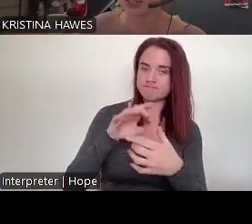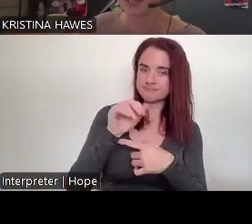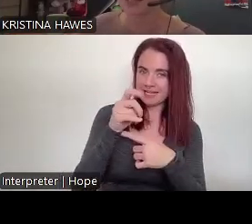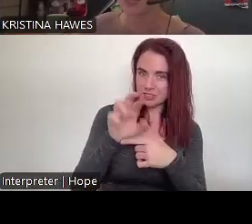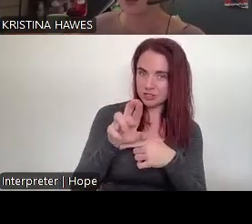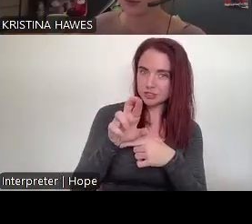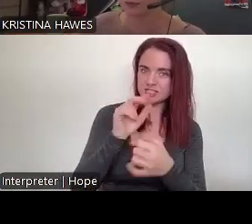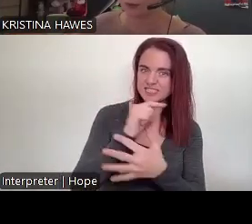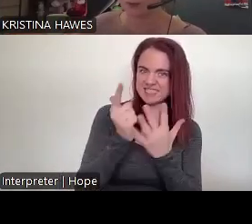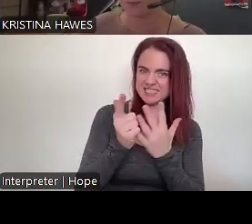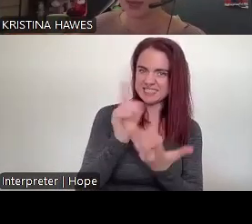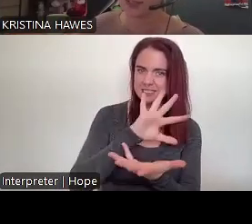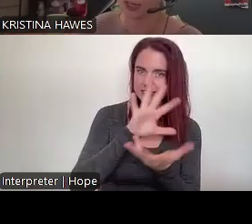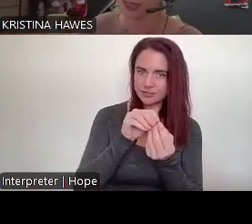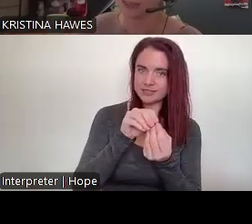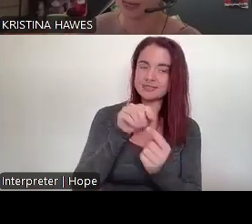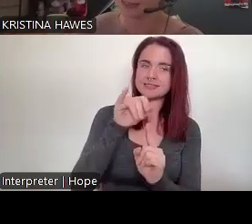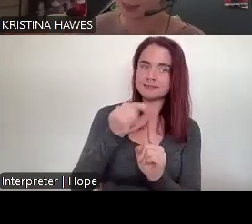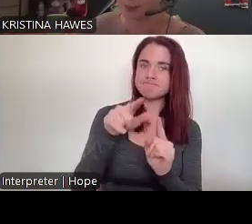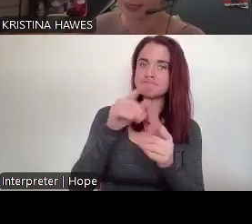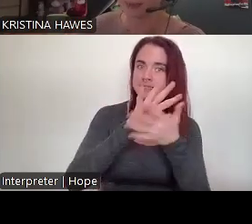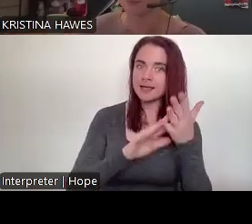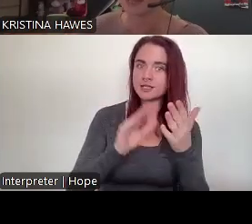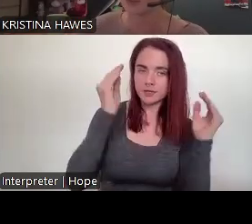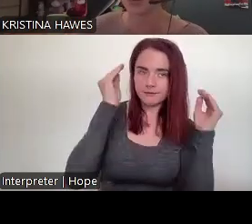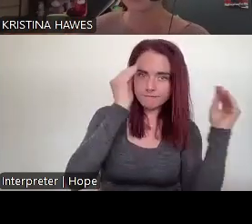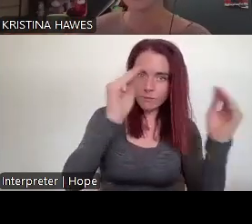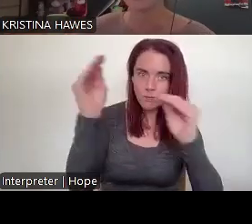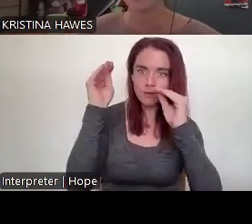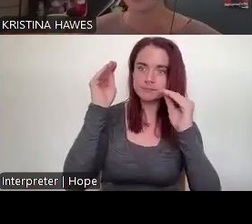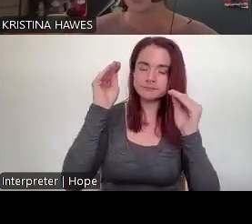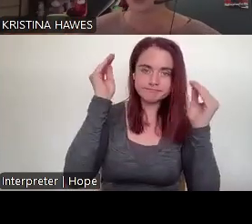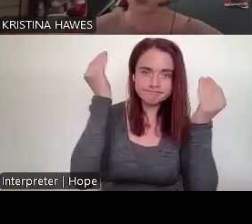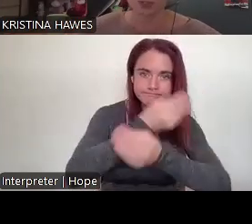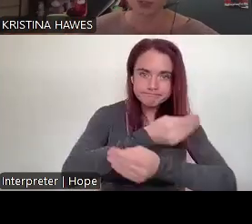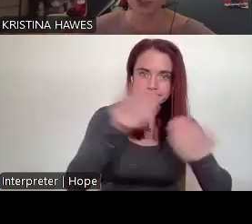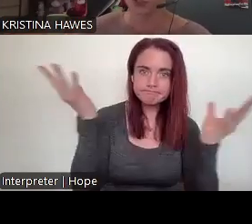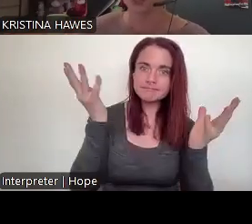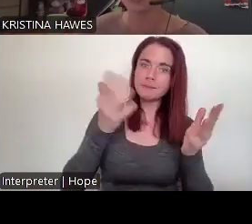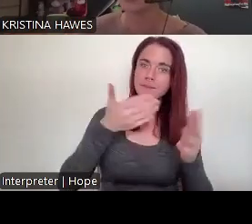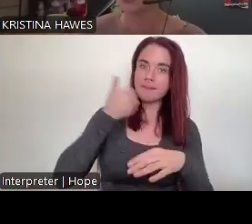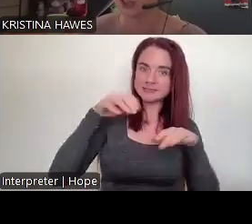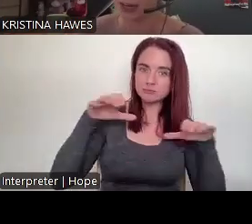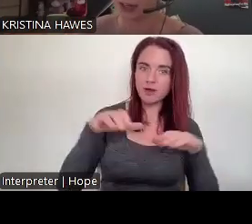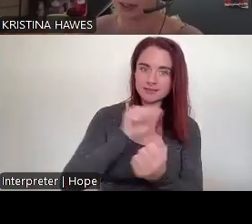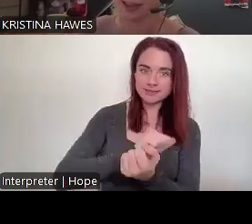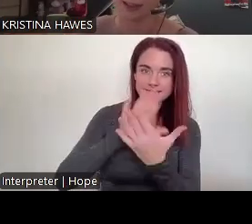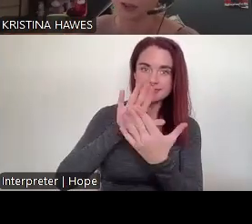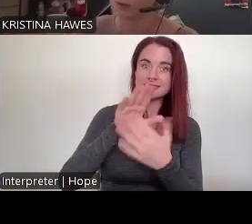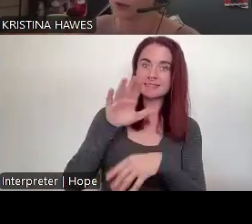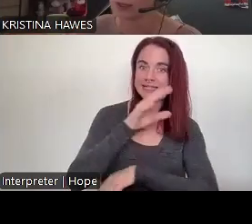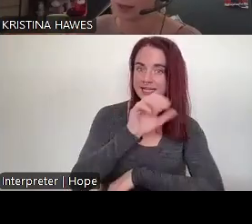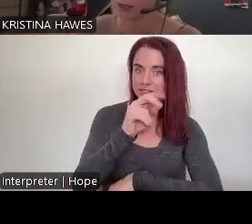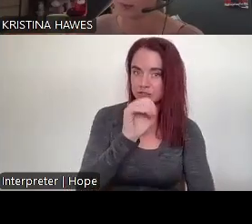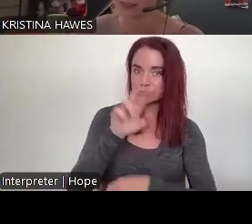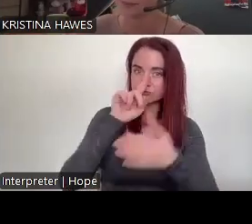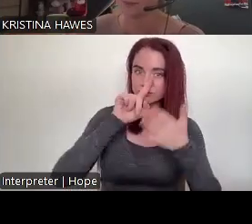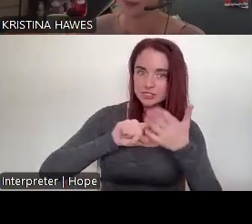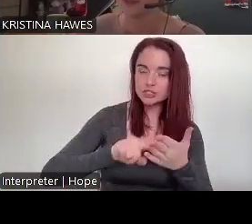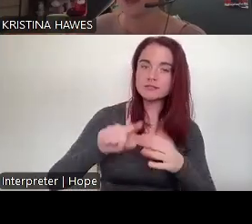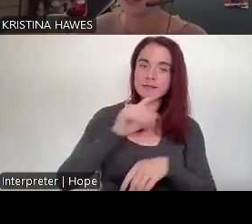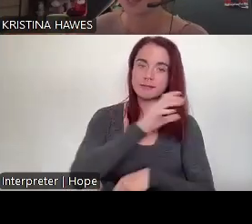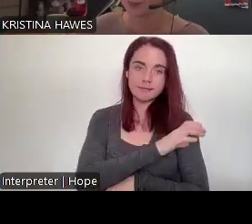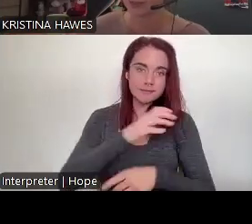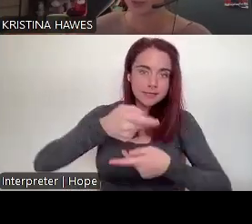educational series designed to inform, educate, and disseminate best practices in cancer research, clinical care, and community